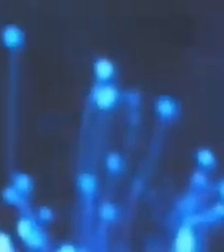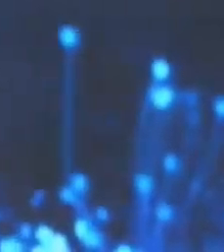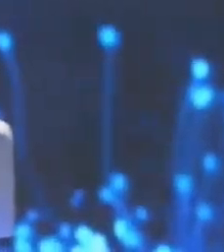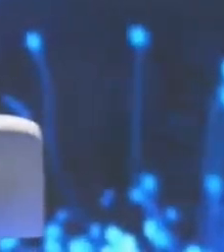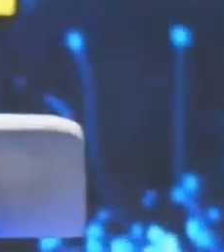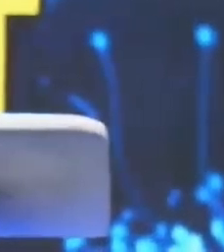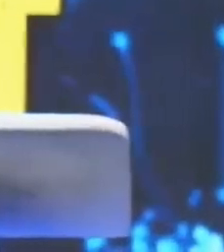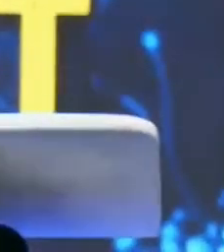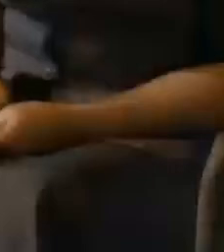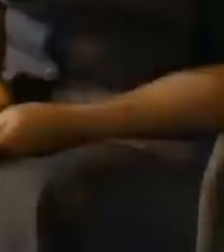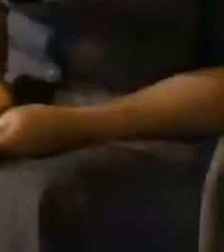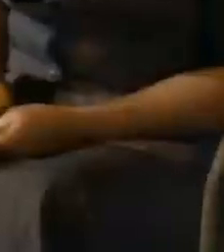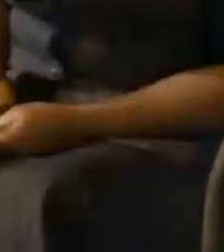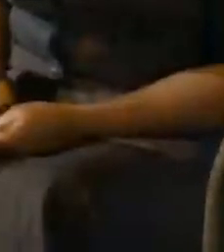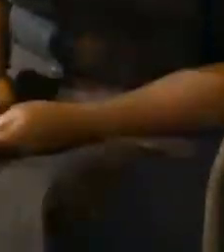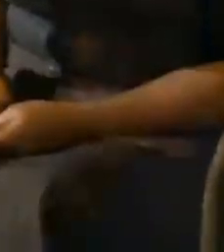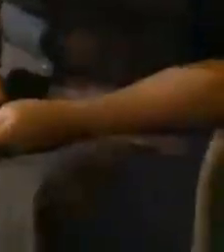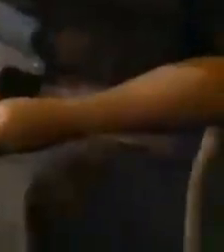Amen. Now,